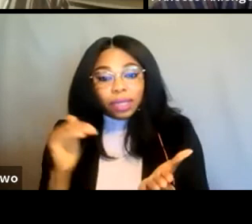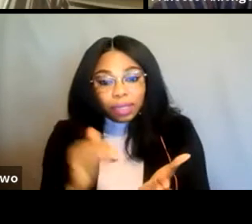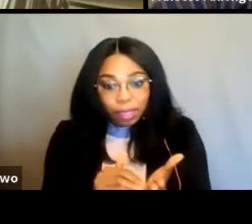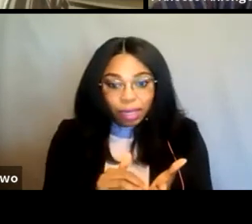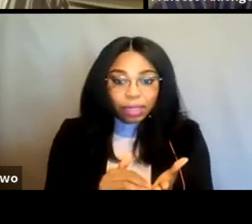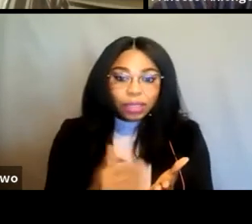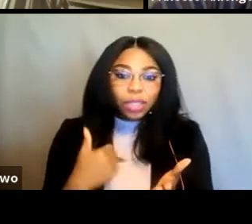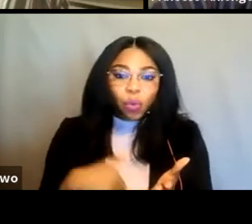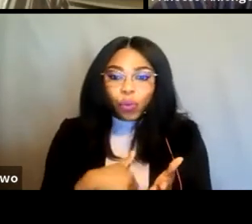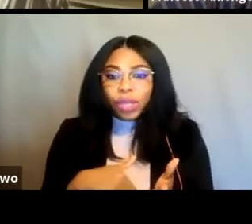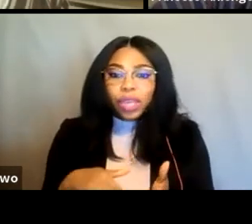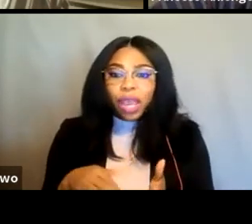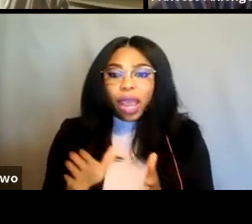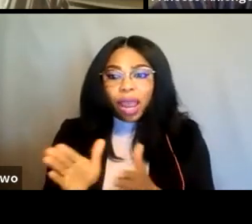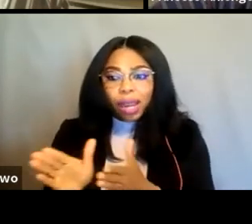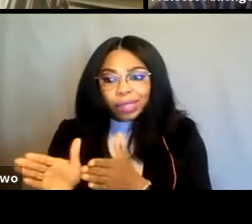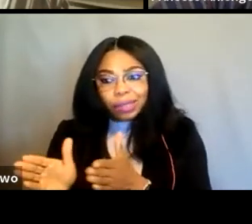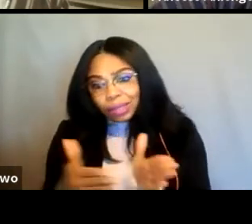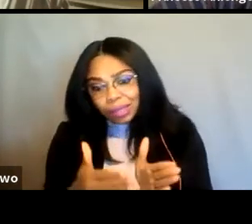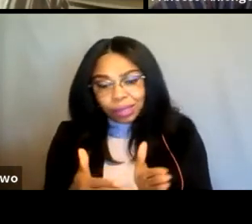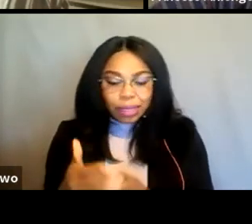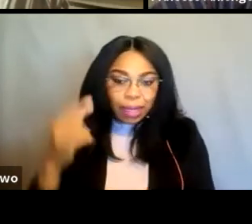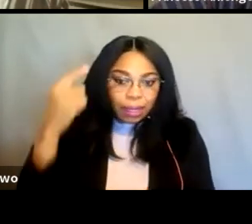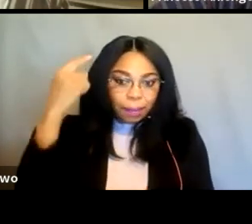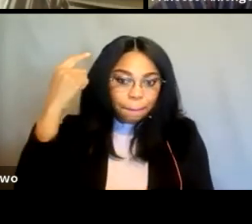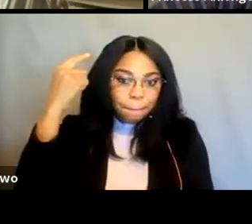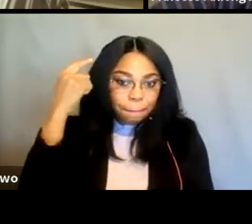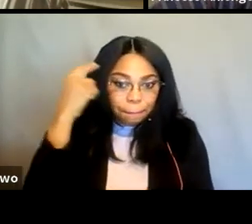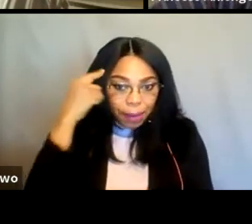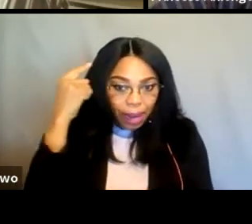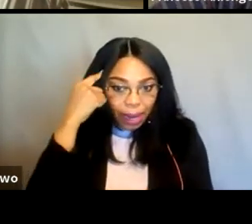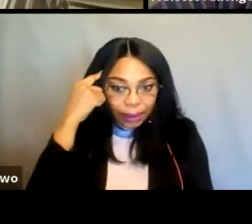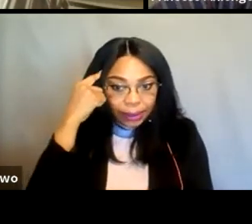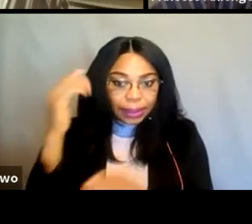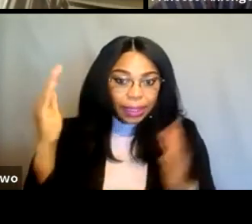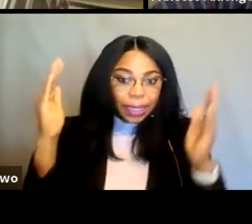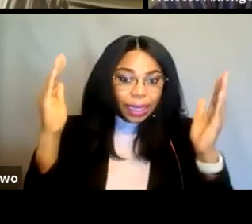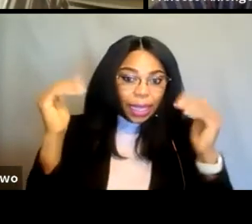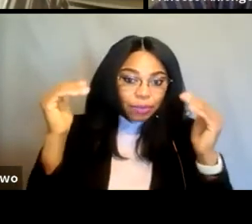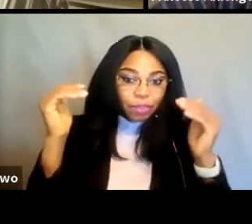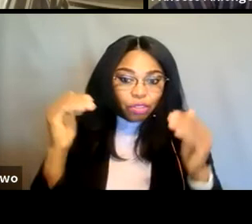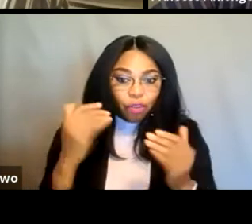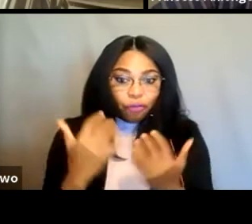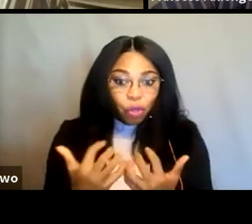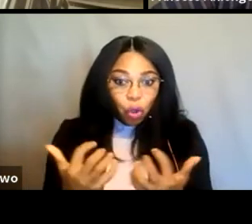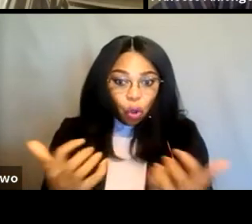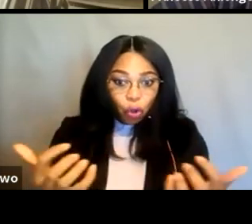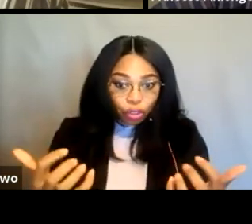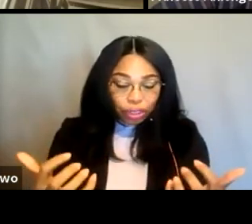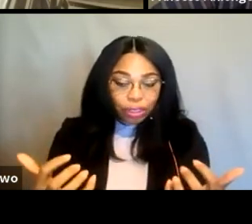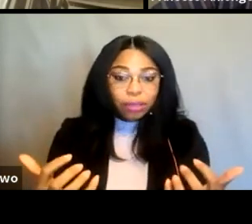we are redirecting the minds and the expectations of the audience into